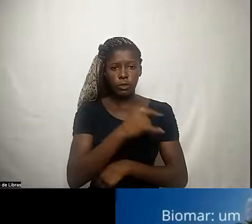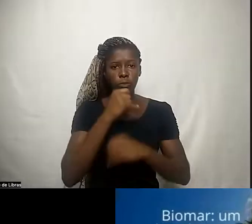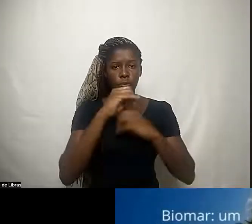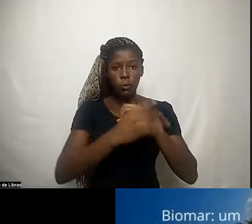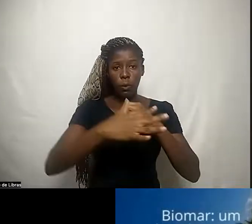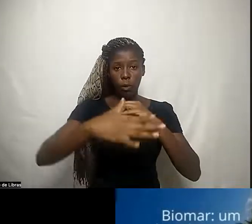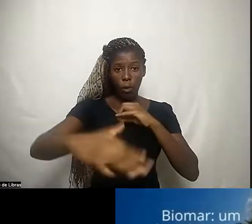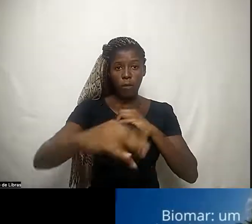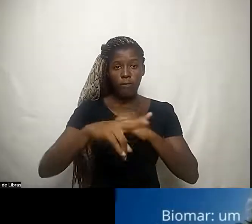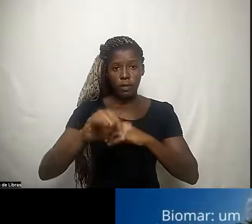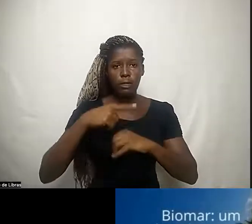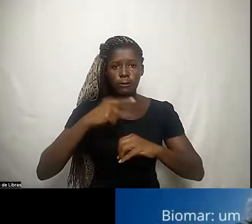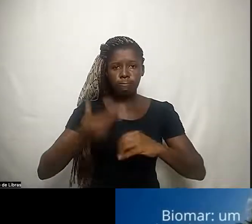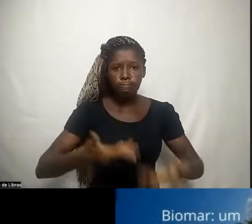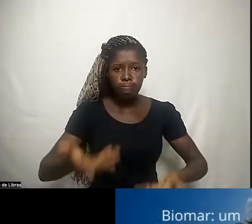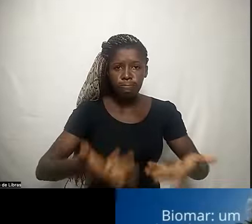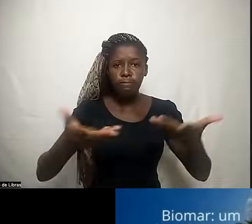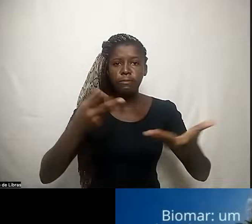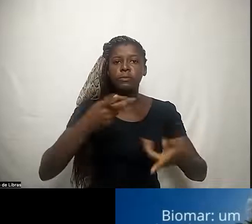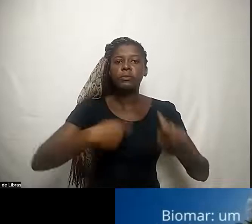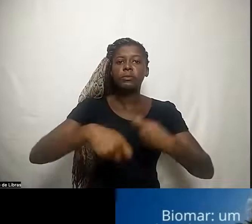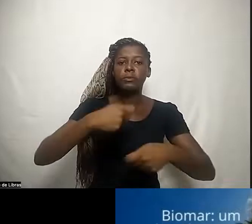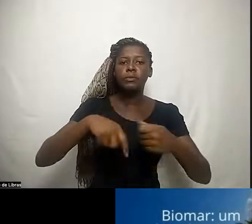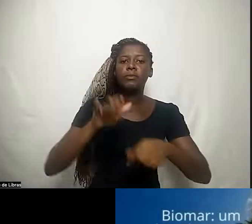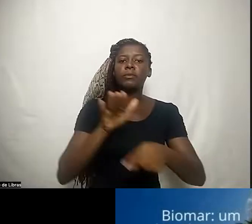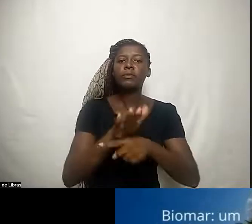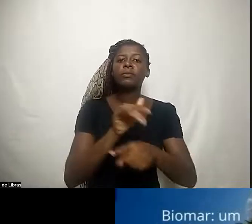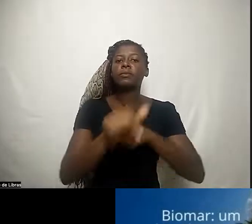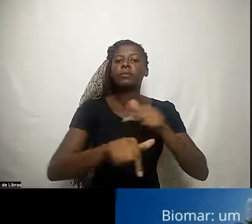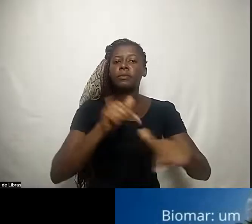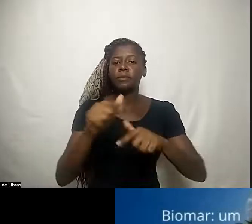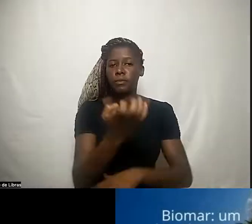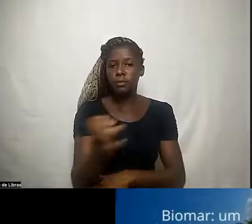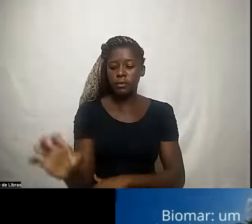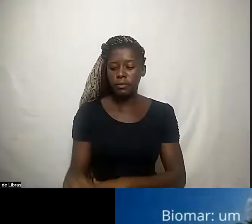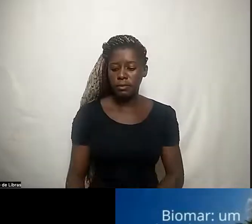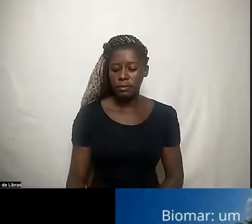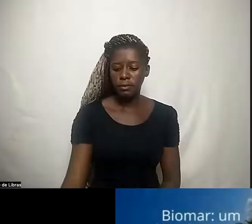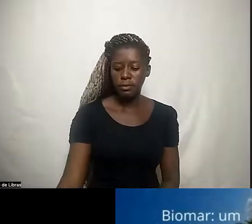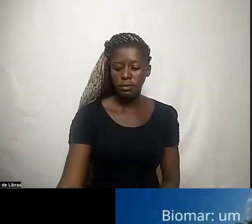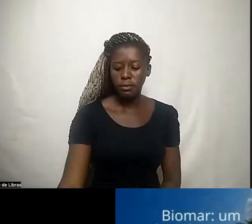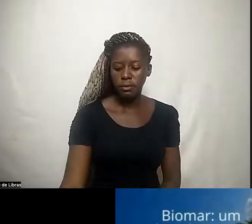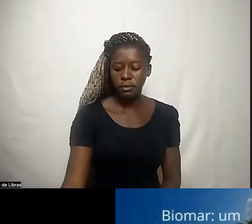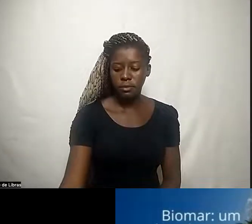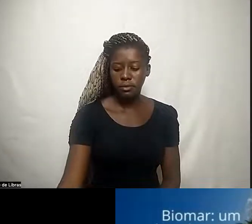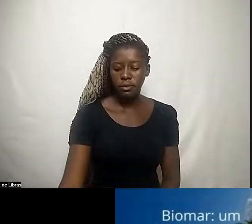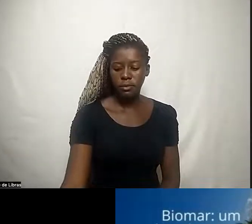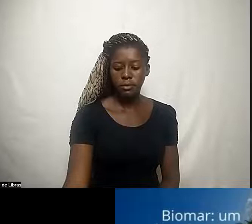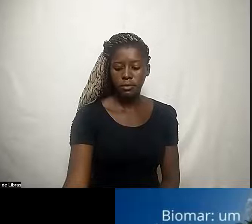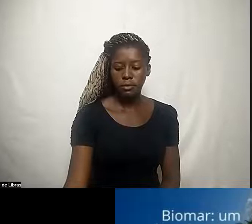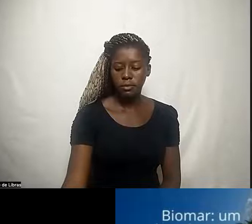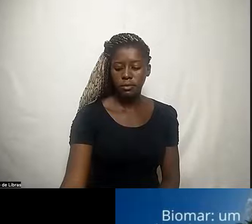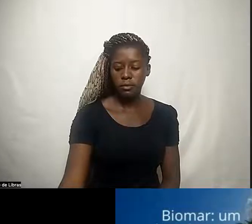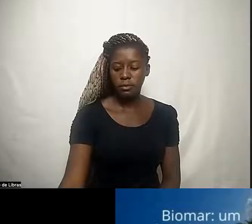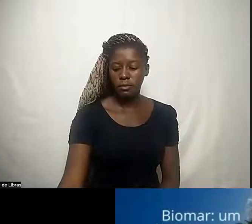healthy, towards a healthier ocean. So have better ecosystem services and